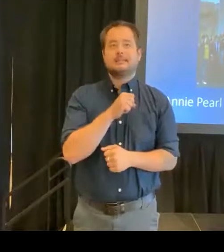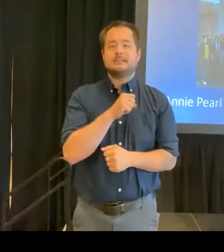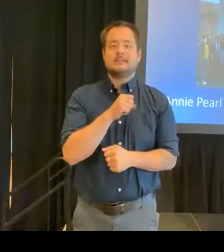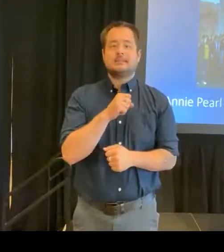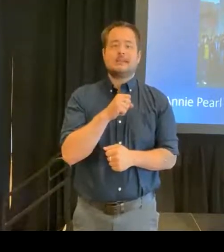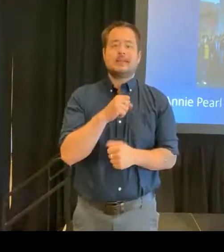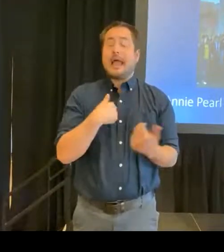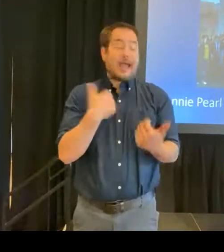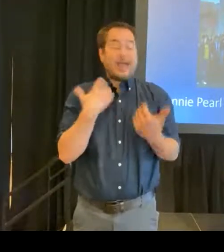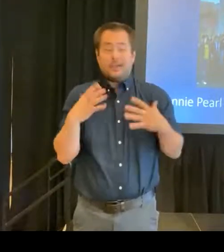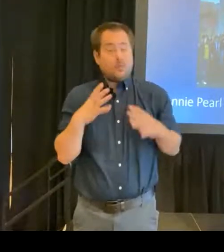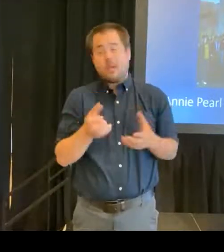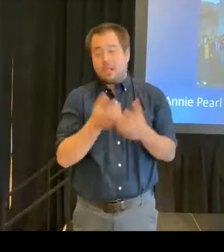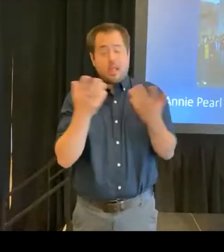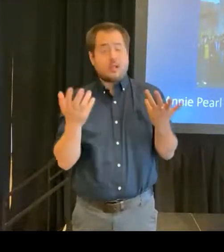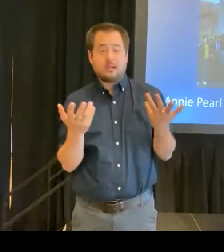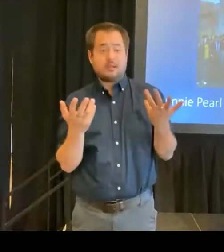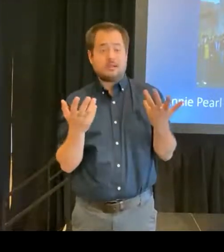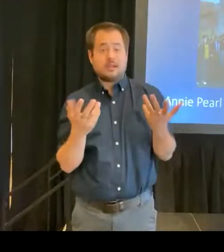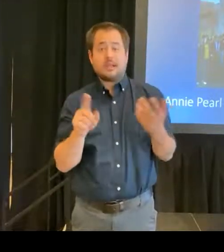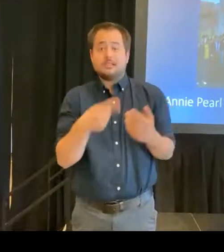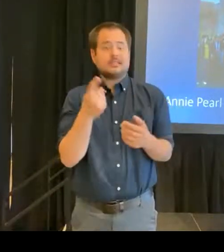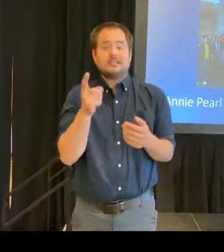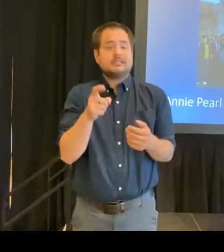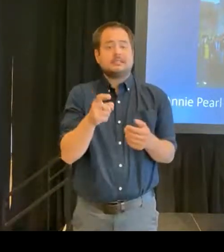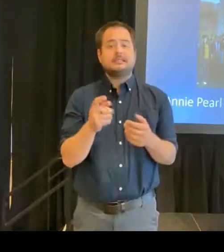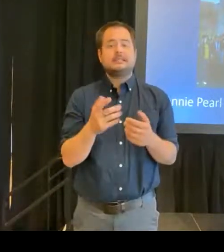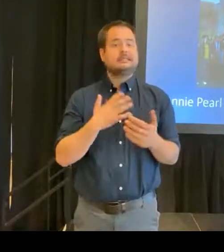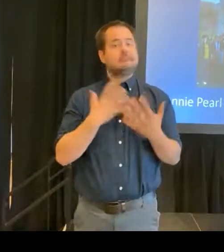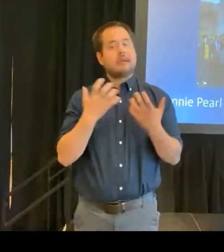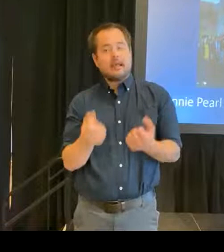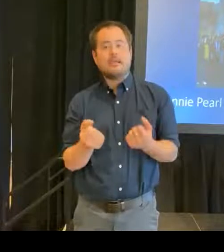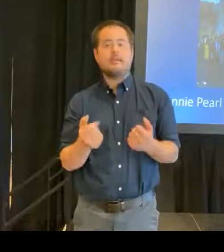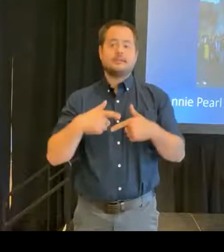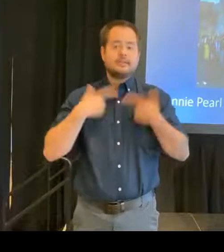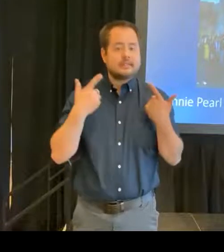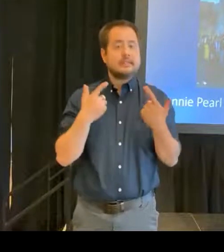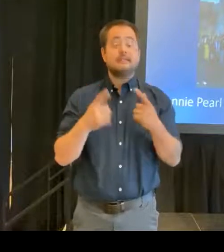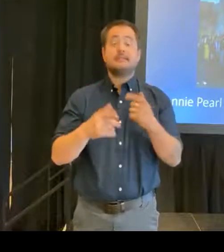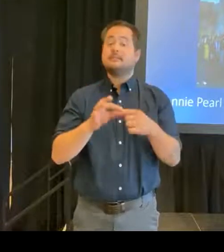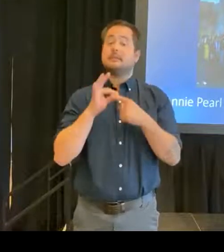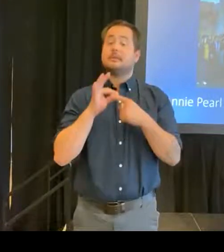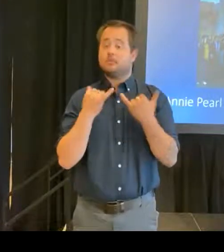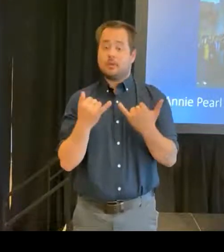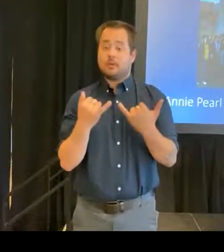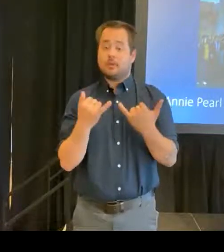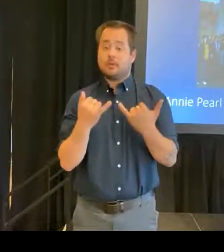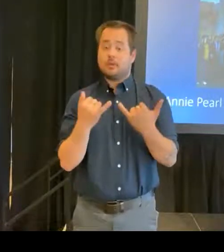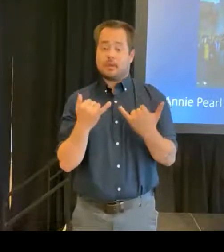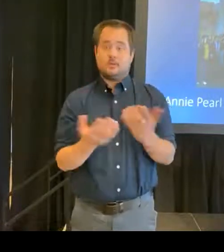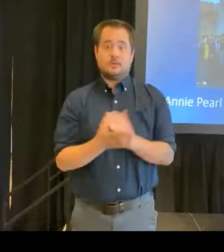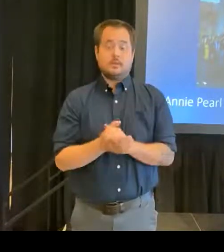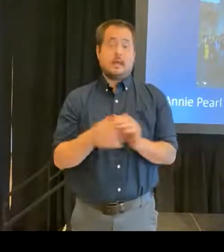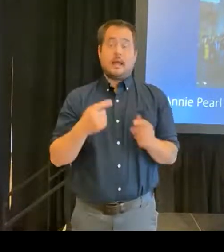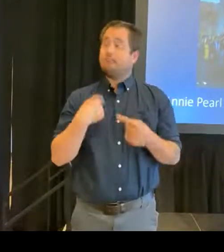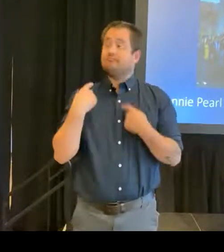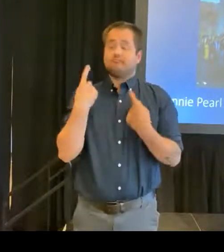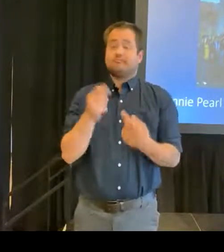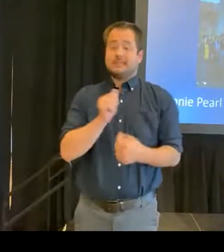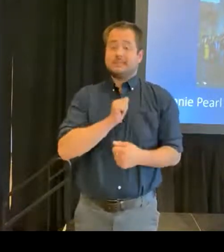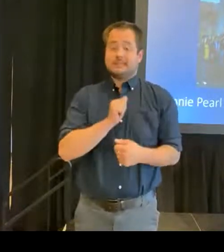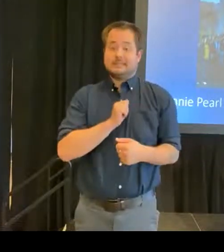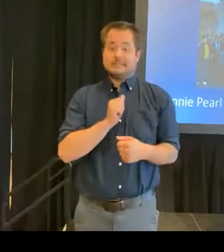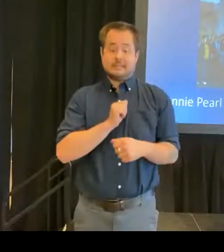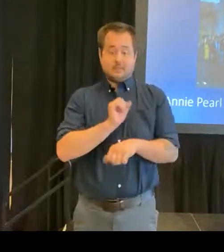I just need to be able to now, especially in this time, I was self-employed when I was